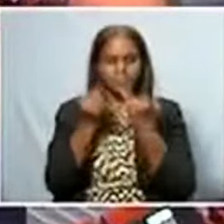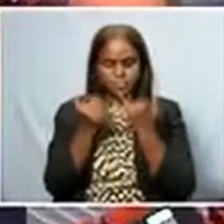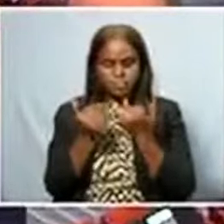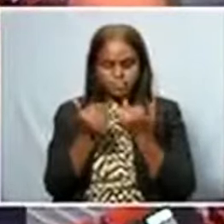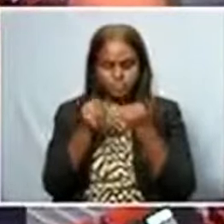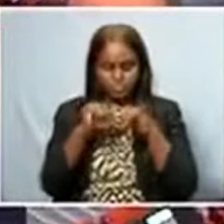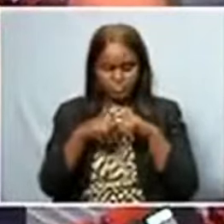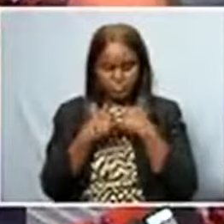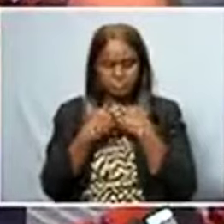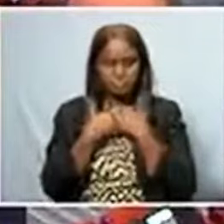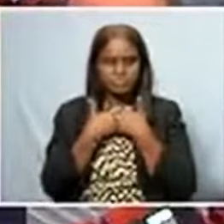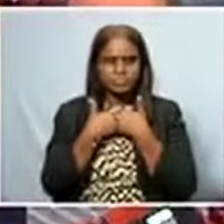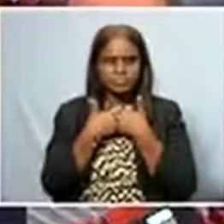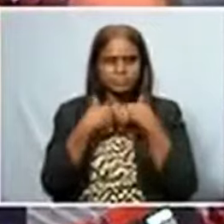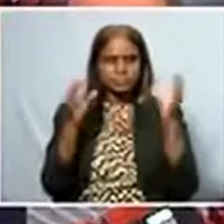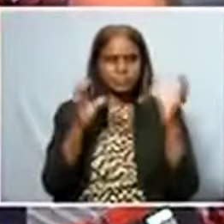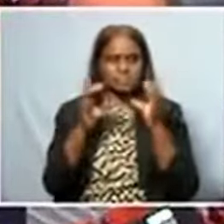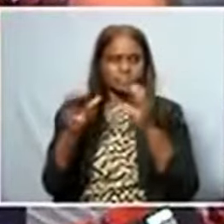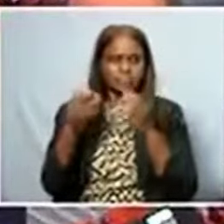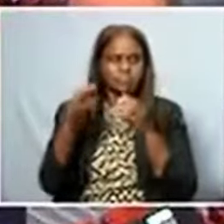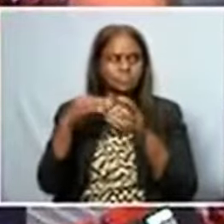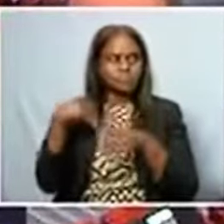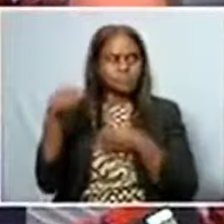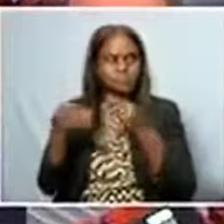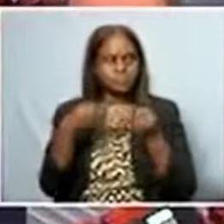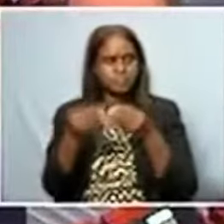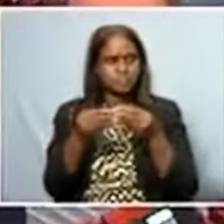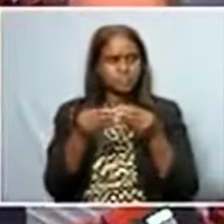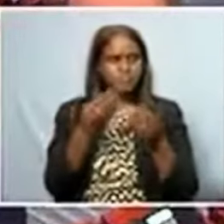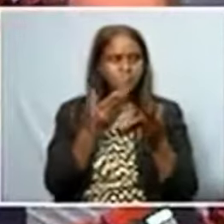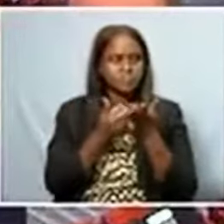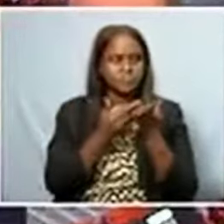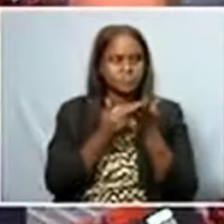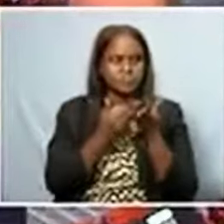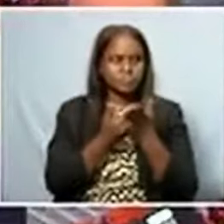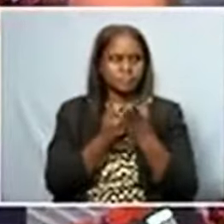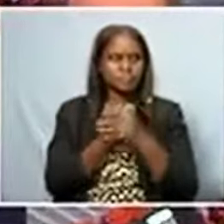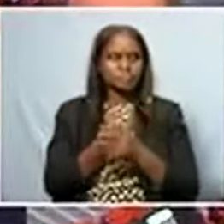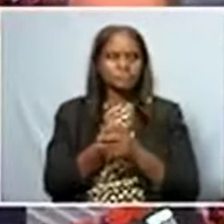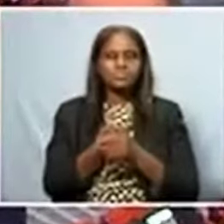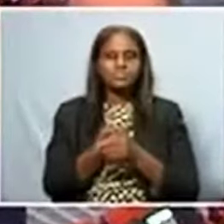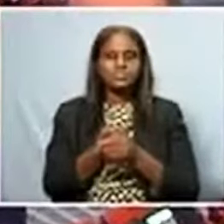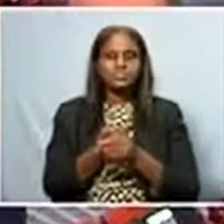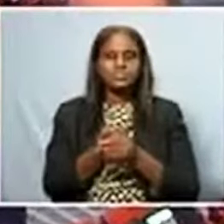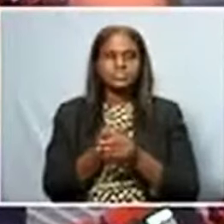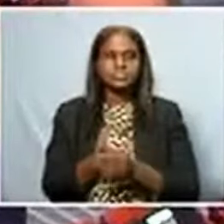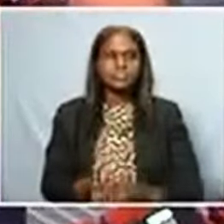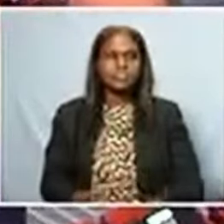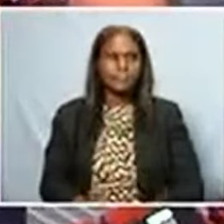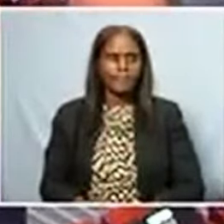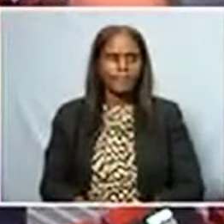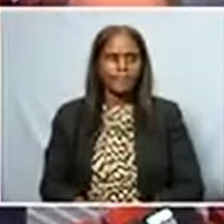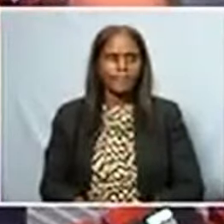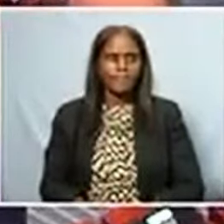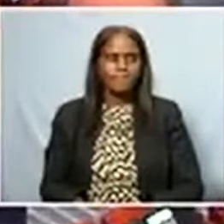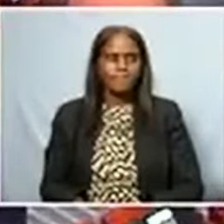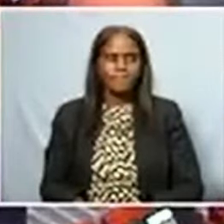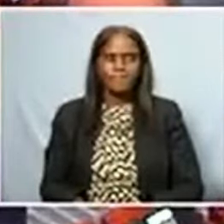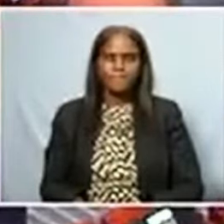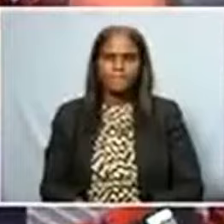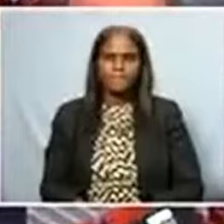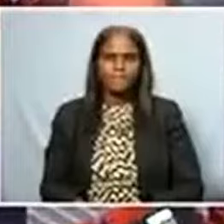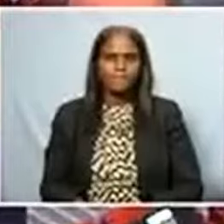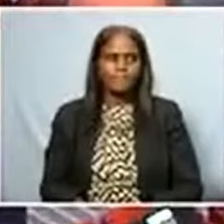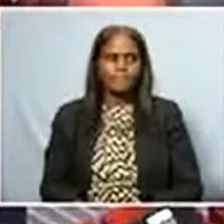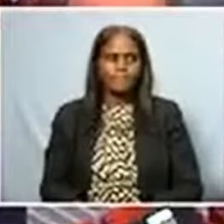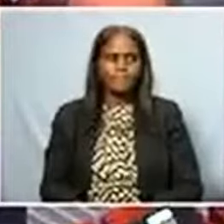we expect the Committee of Supply to consider once a quorum is constituted. Bells are still ringing, which signifies that